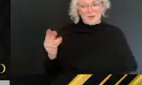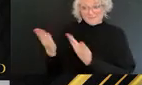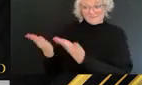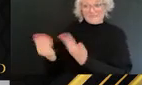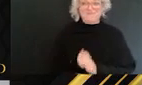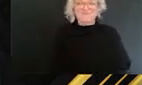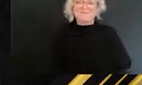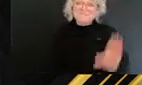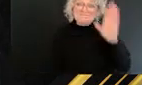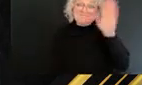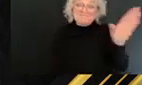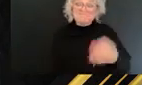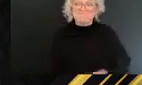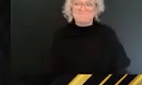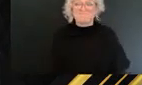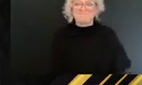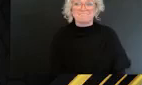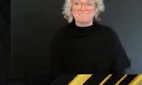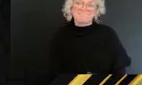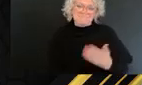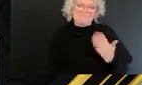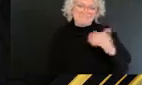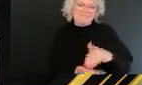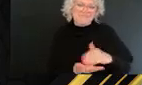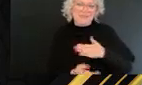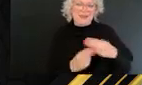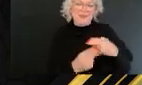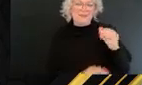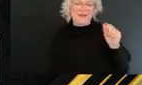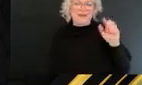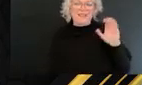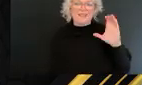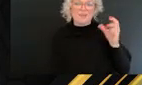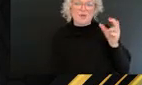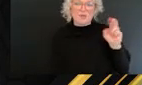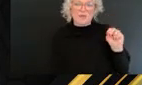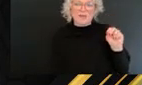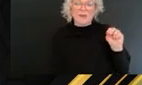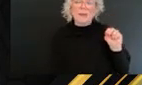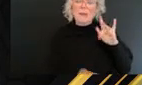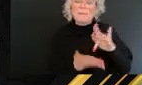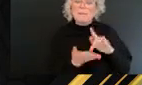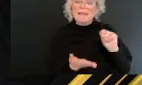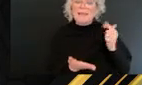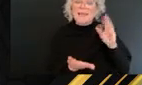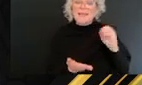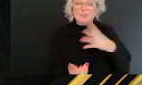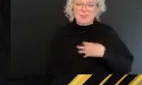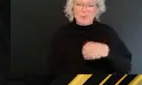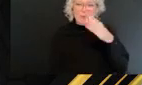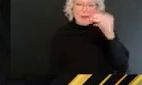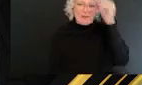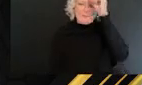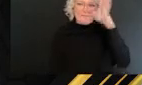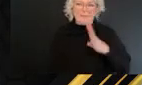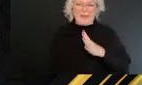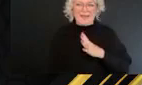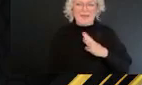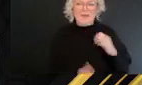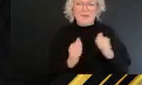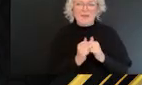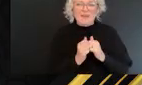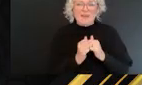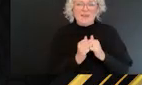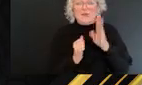thoughts. Hello, everyone. Again, my name is Alex Cohen. I am a middle-aged white male